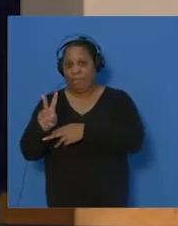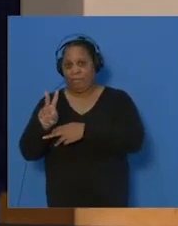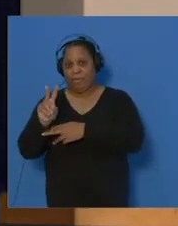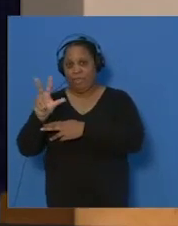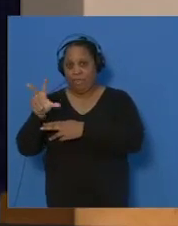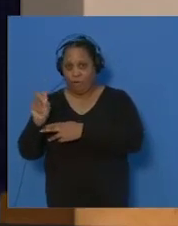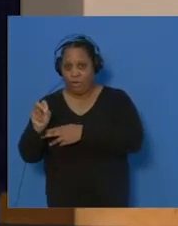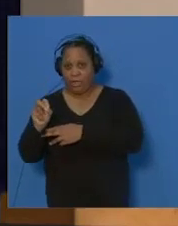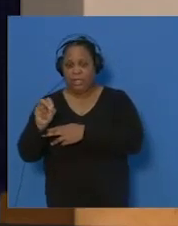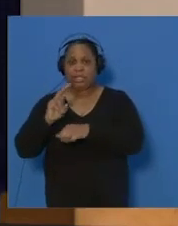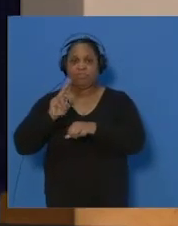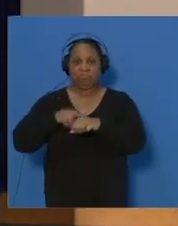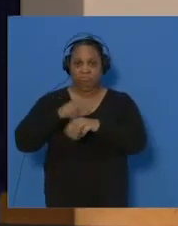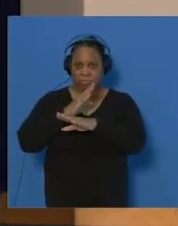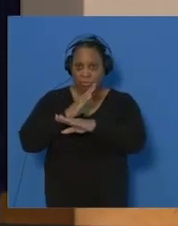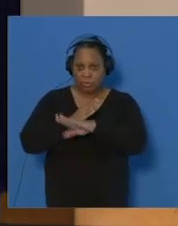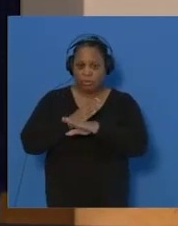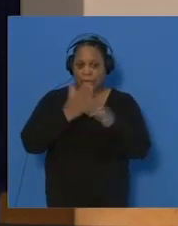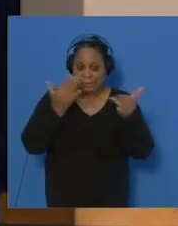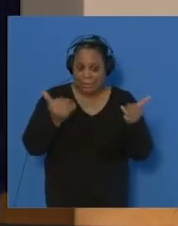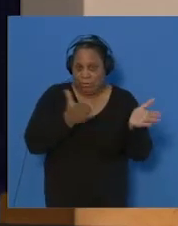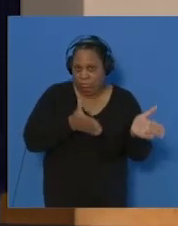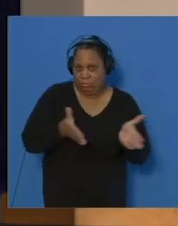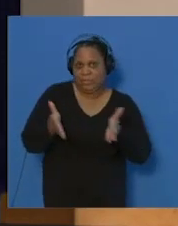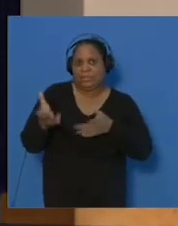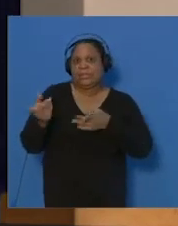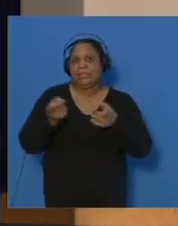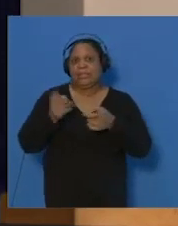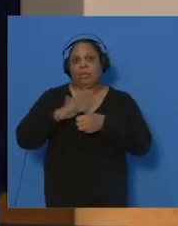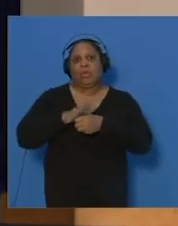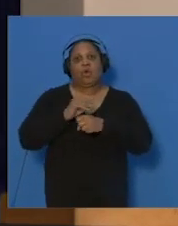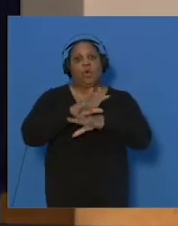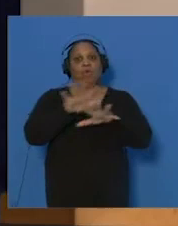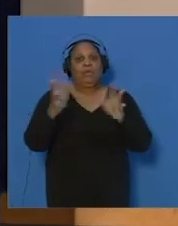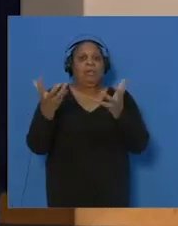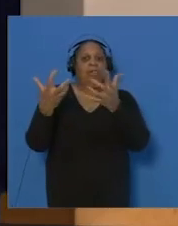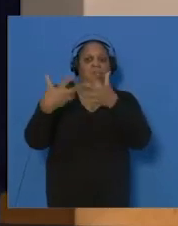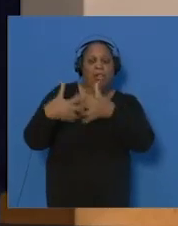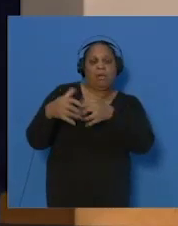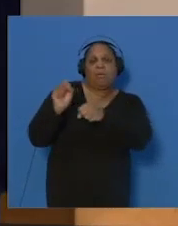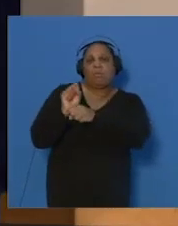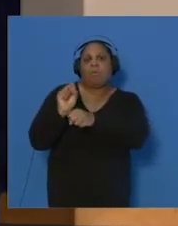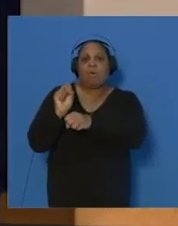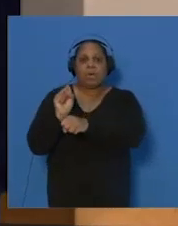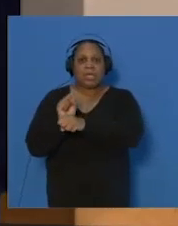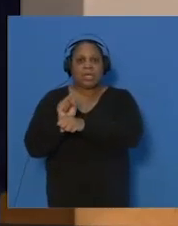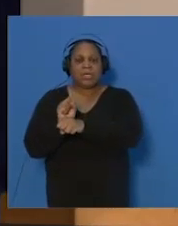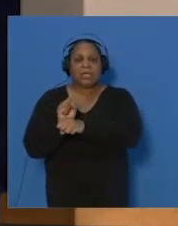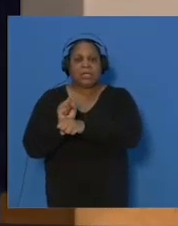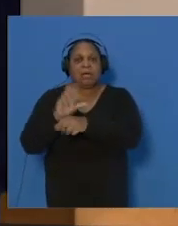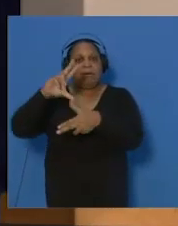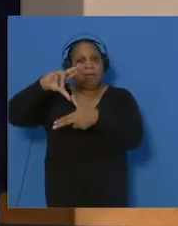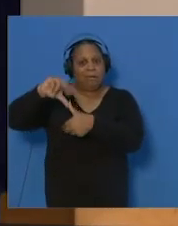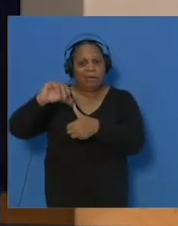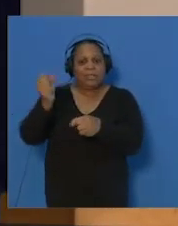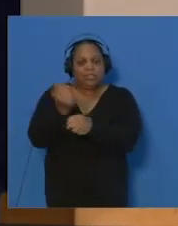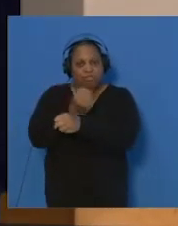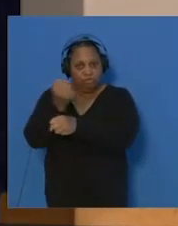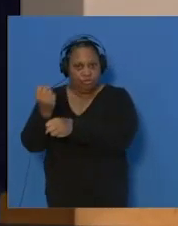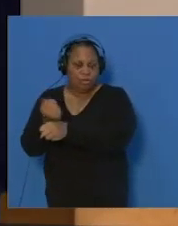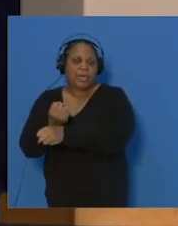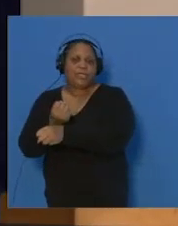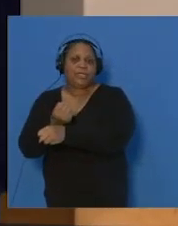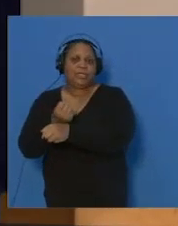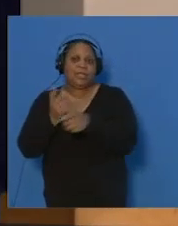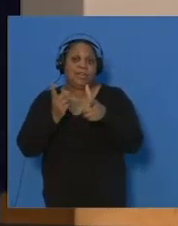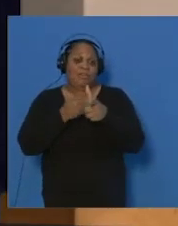National Security, in tandem with preparing and dealing with COVID, has also been working on our hurricane strategy.